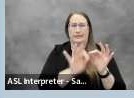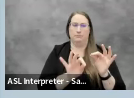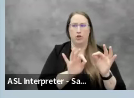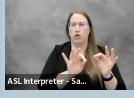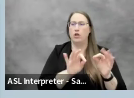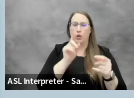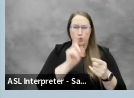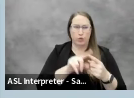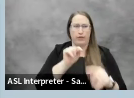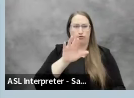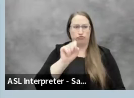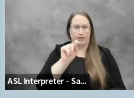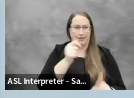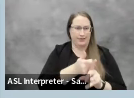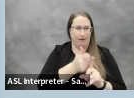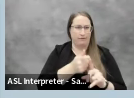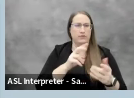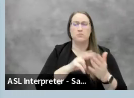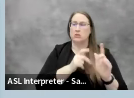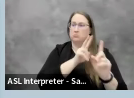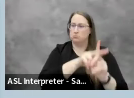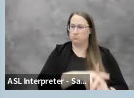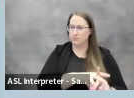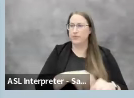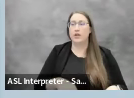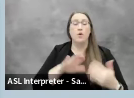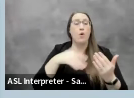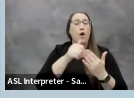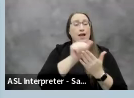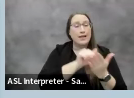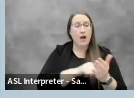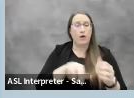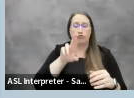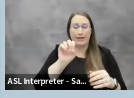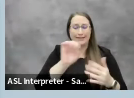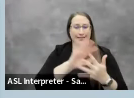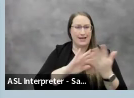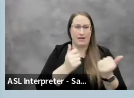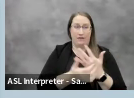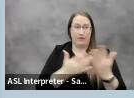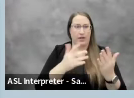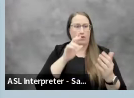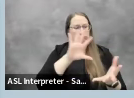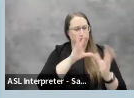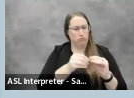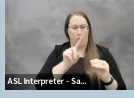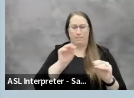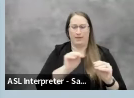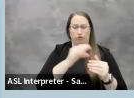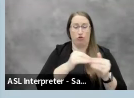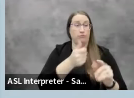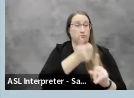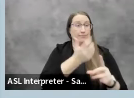trust. So all of those accounts and real estate holdings totaled $1 million. They passed away. They had a